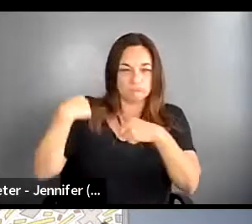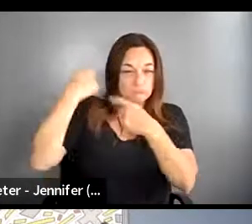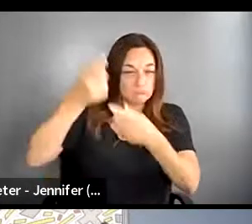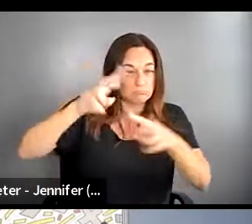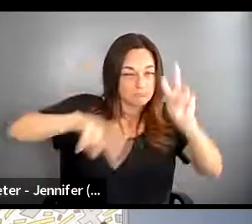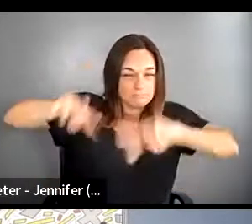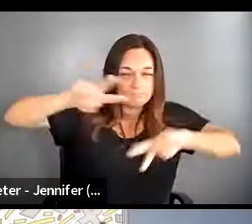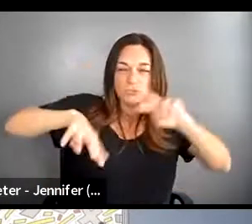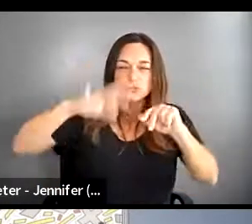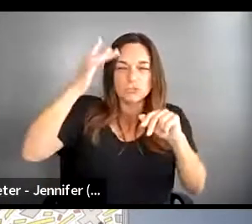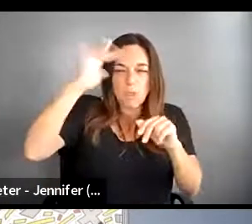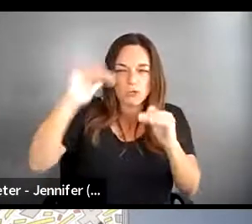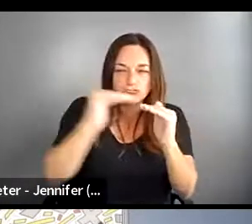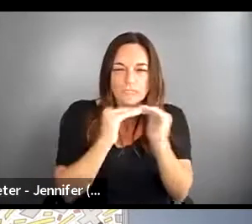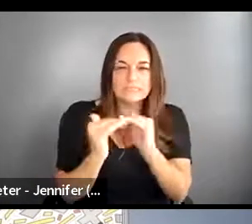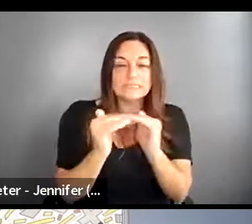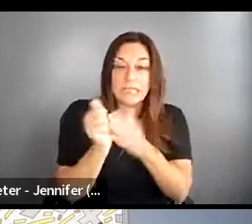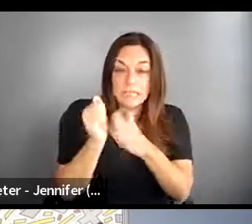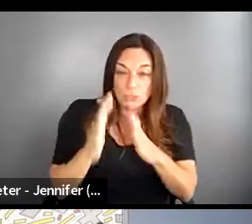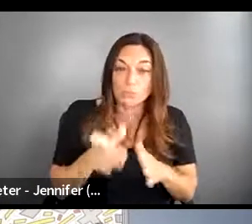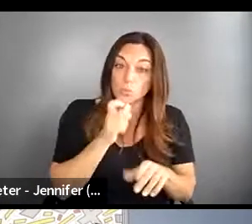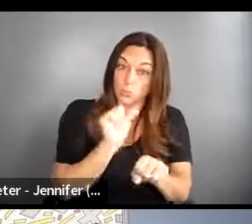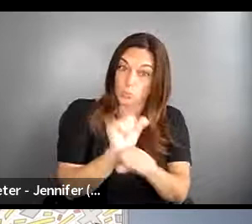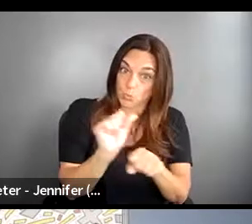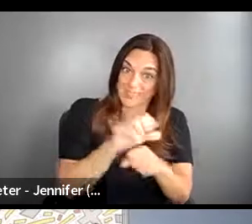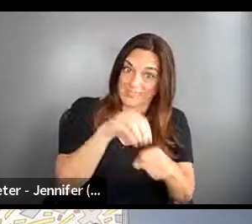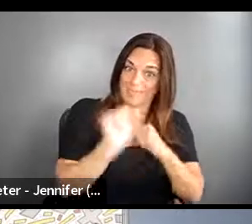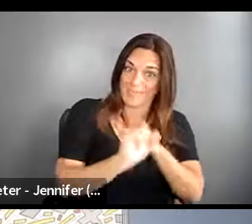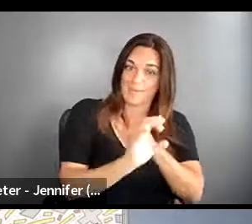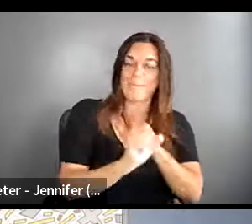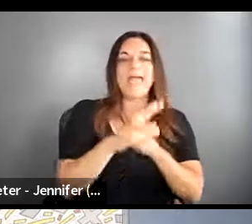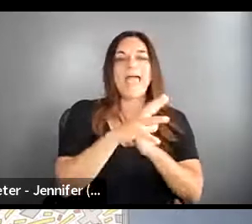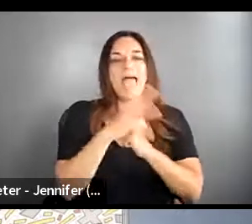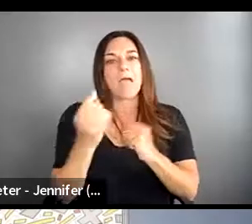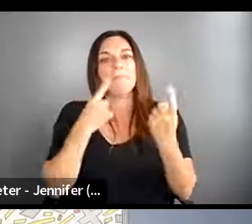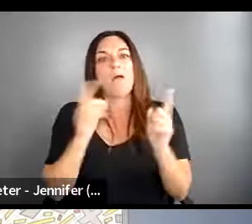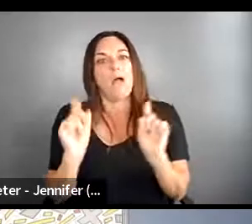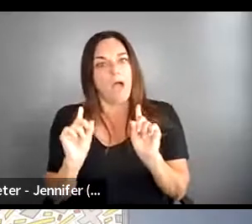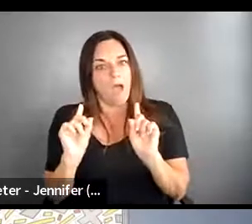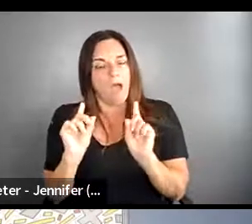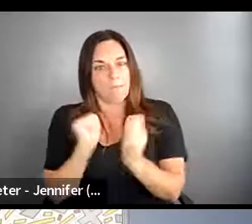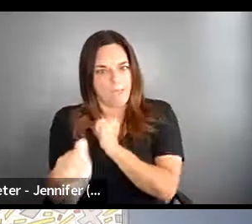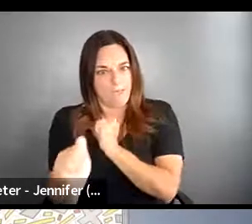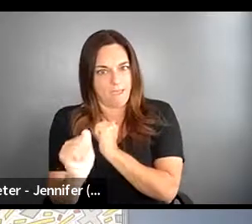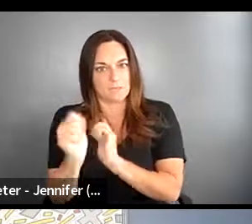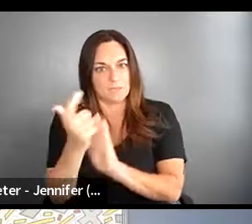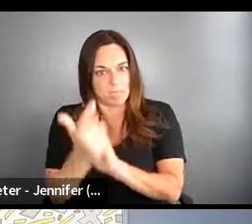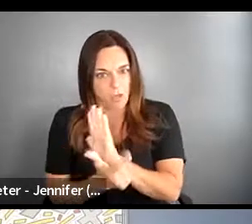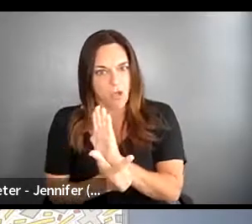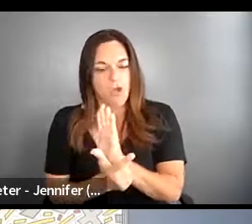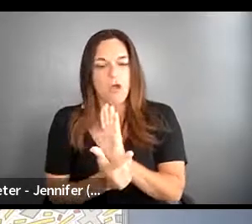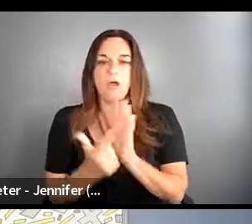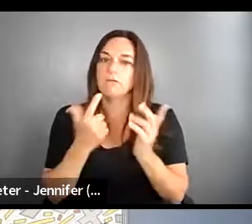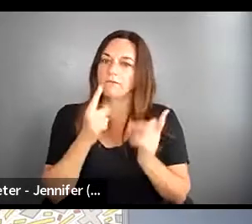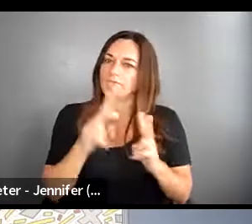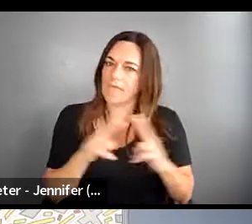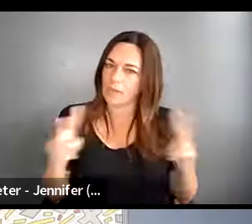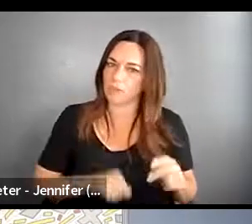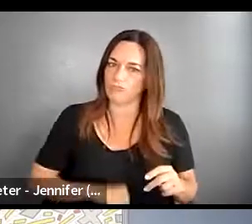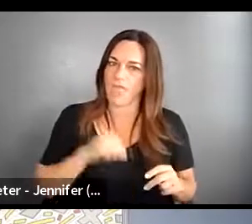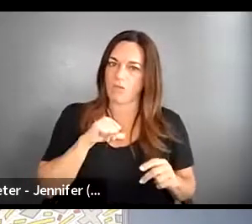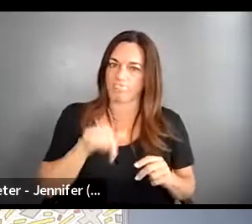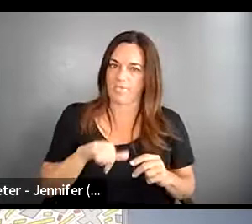number of the Smart Justice leaders who work in the campaign. And it's a bill that finally became law this year, and we're very proud of.